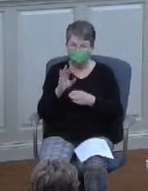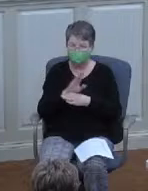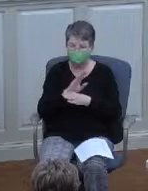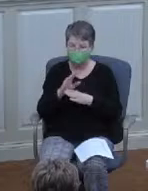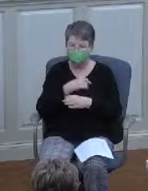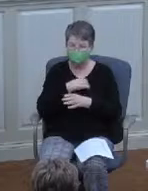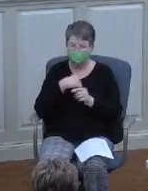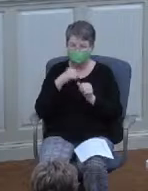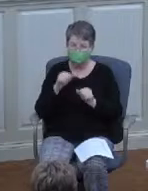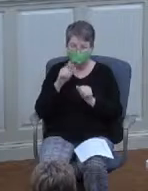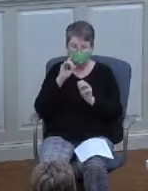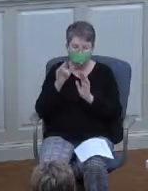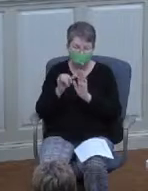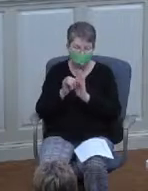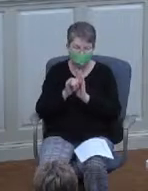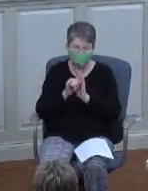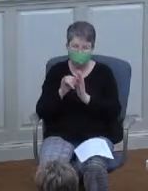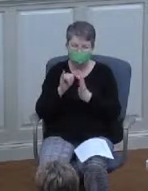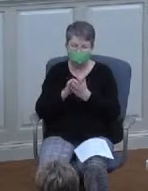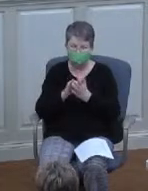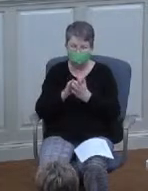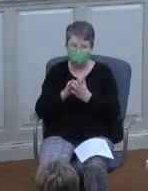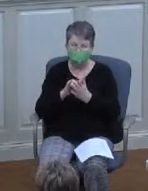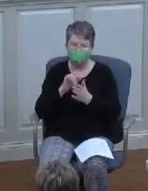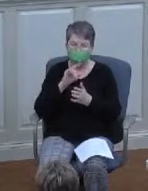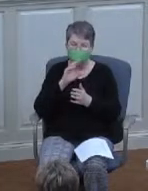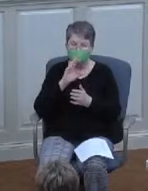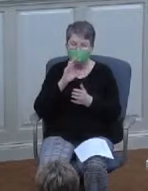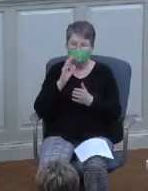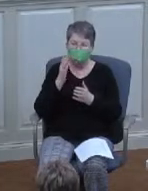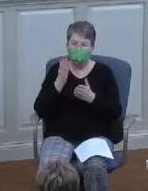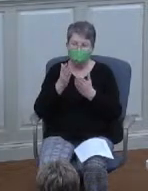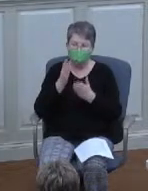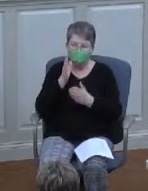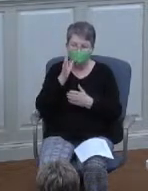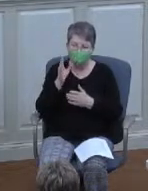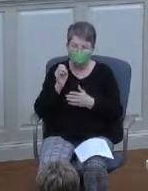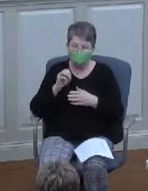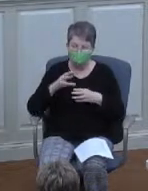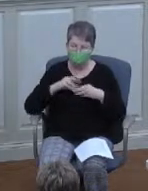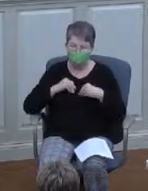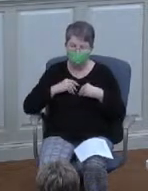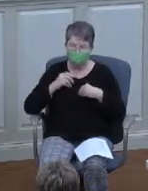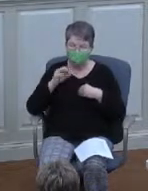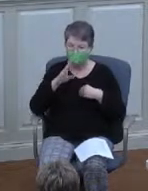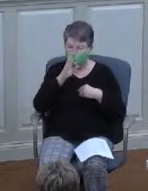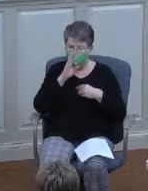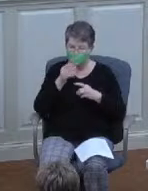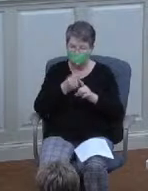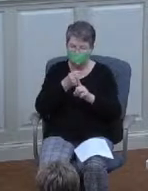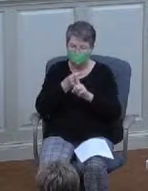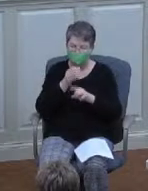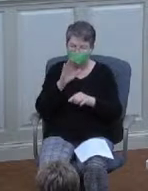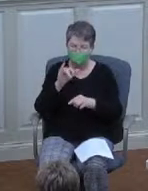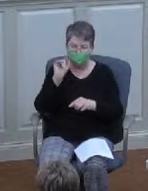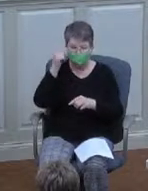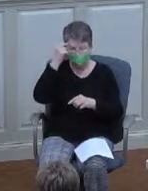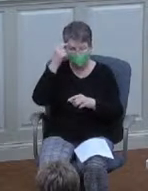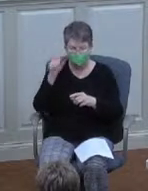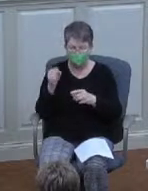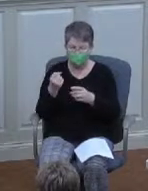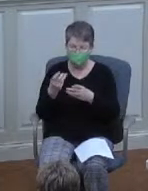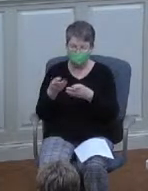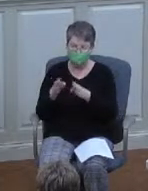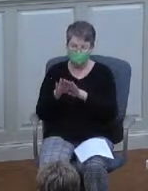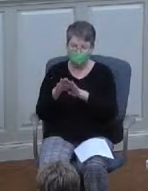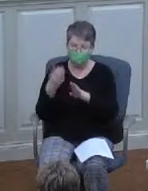we could identify that would have been eligible or that were directly impacted by the governor's closure